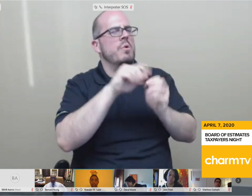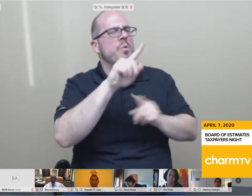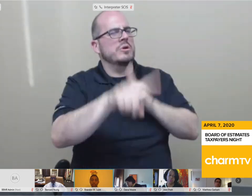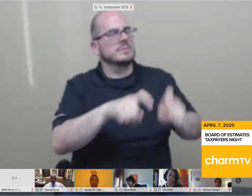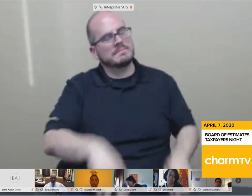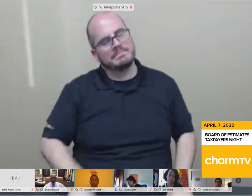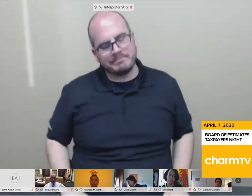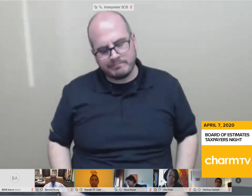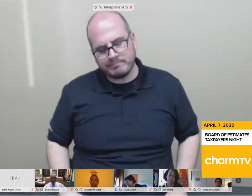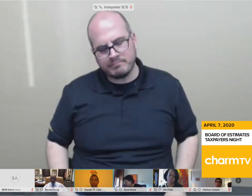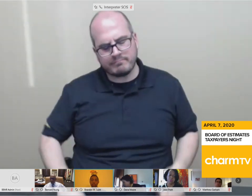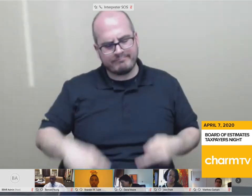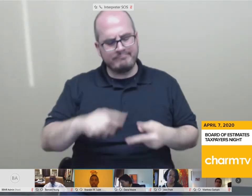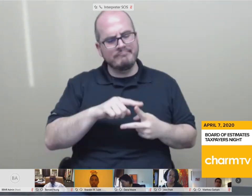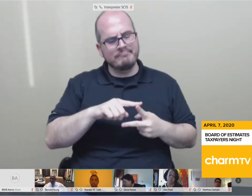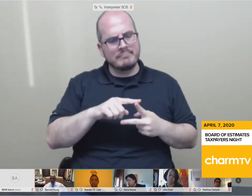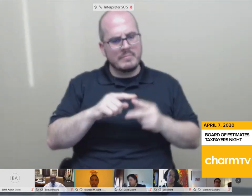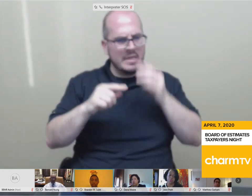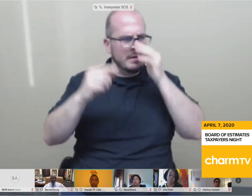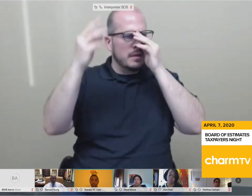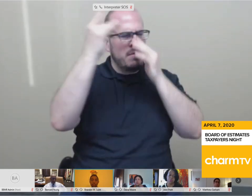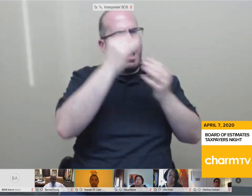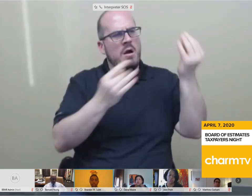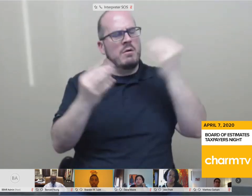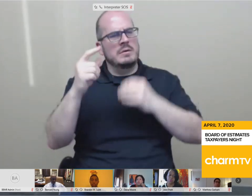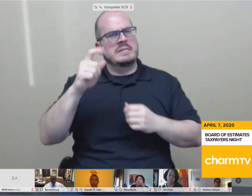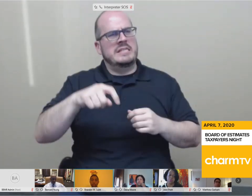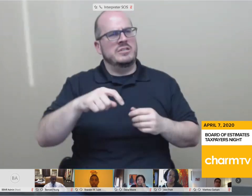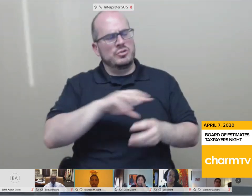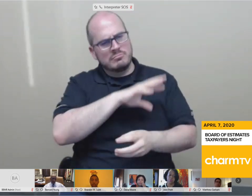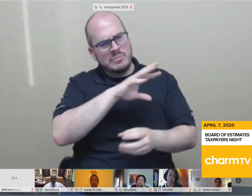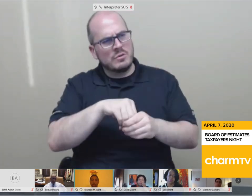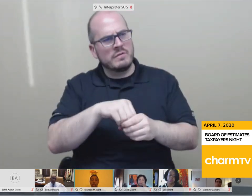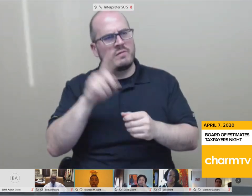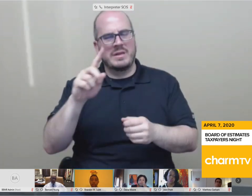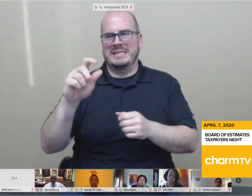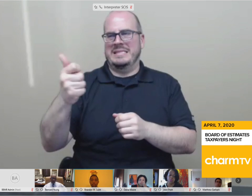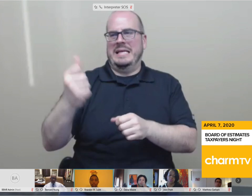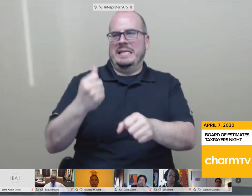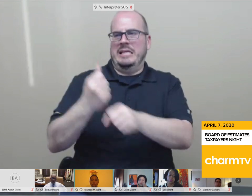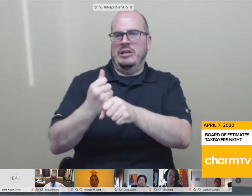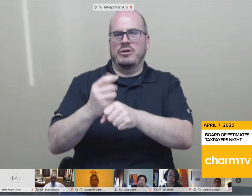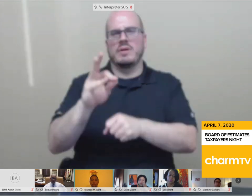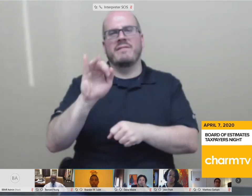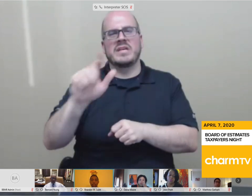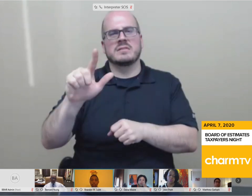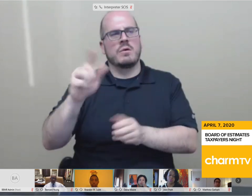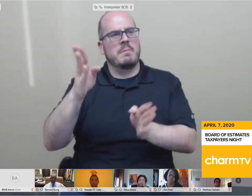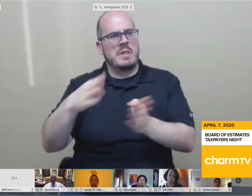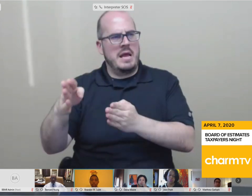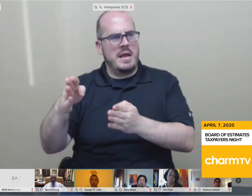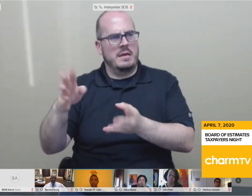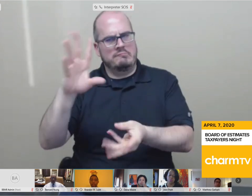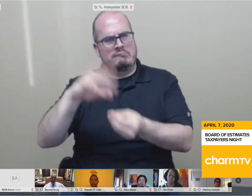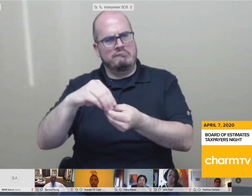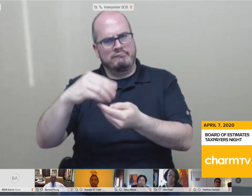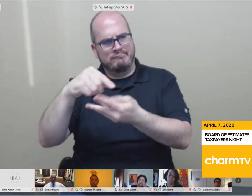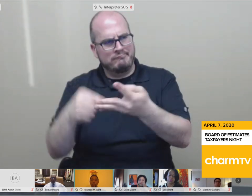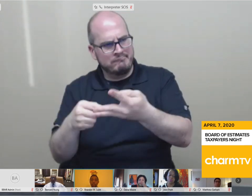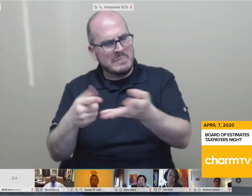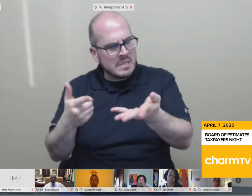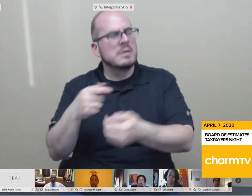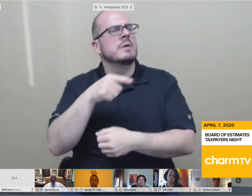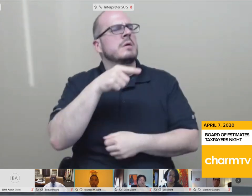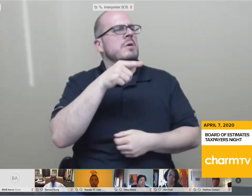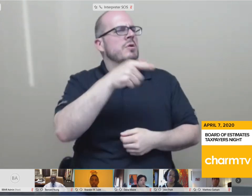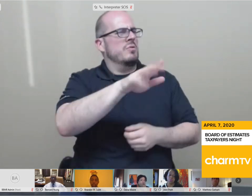Thinking about the things that we had to put in place with that 10-year fiscal plan, do you think that the work that was done there has